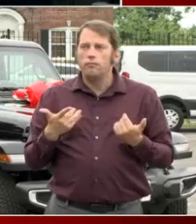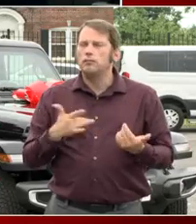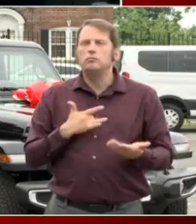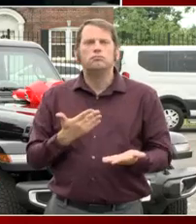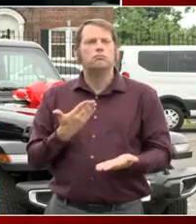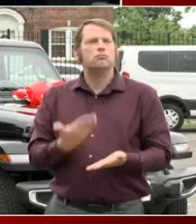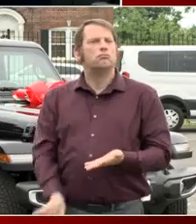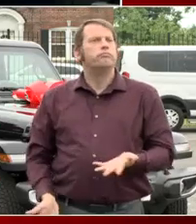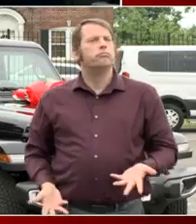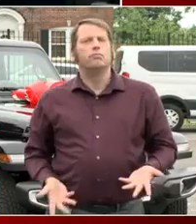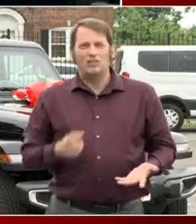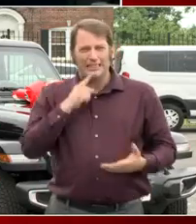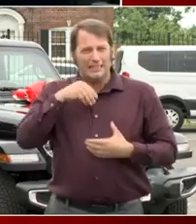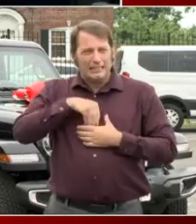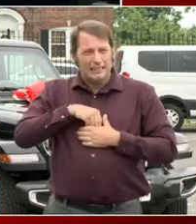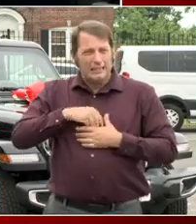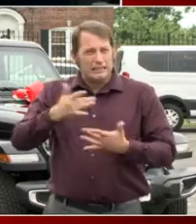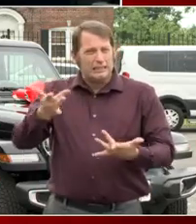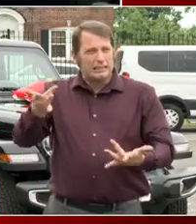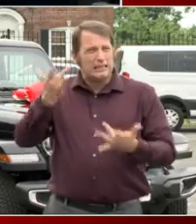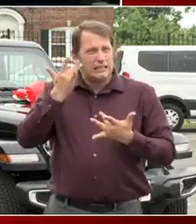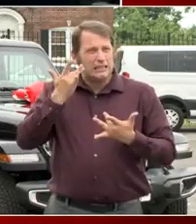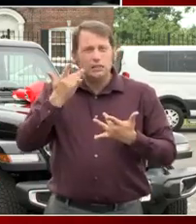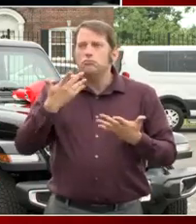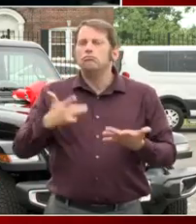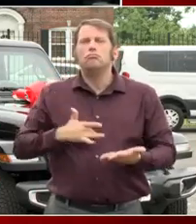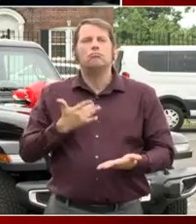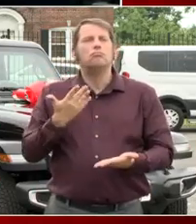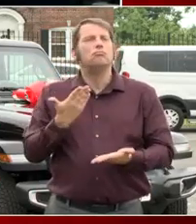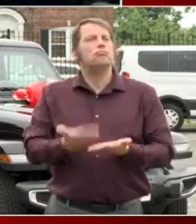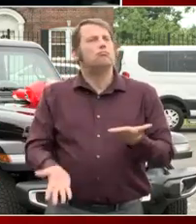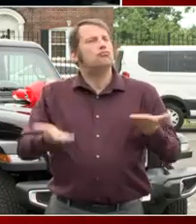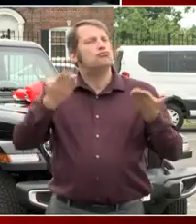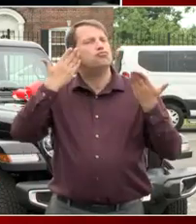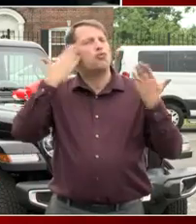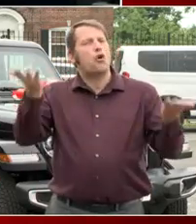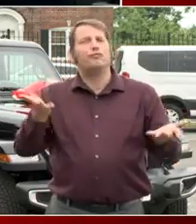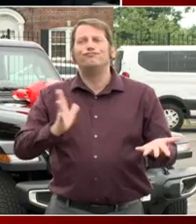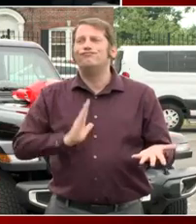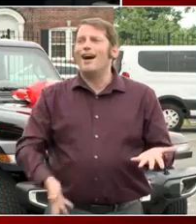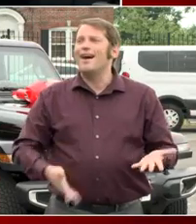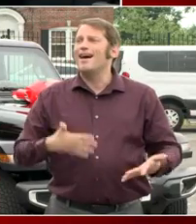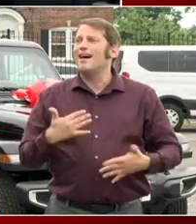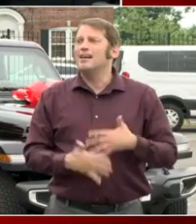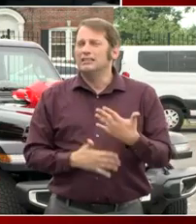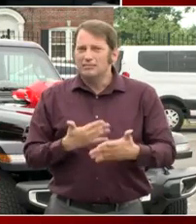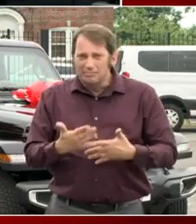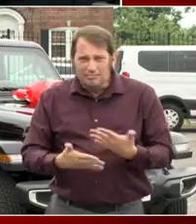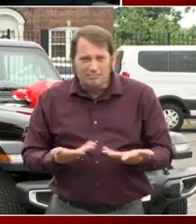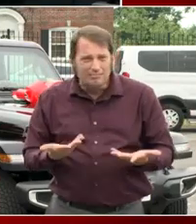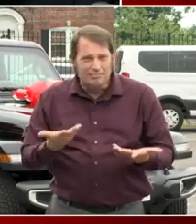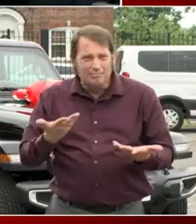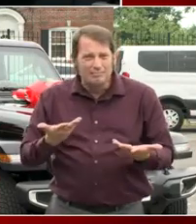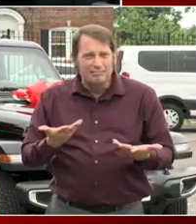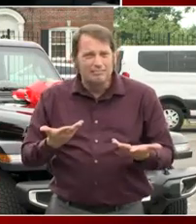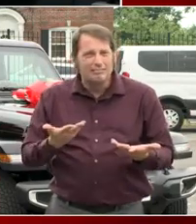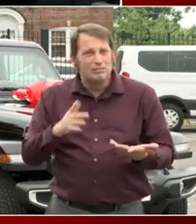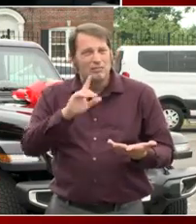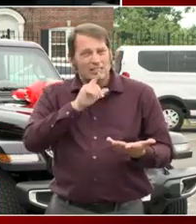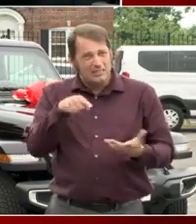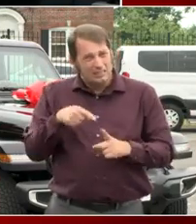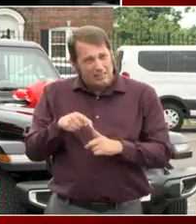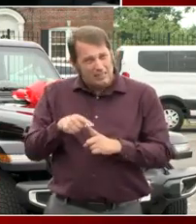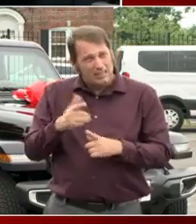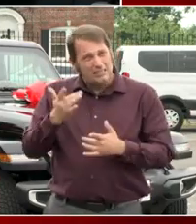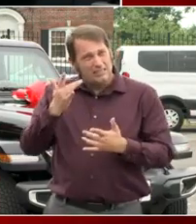look statistically, if you get infected, the chances of a young person getting seriously ill is much, much less than an